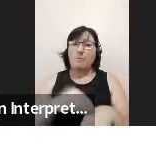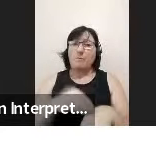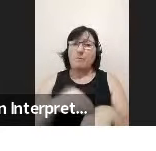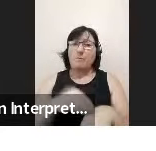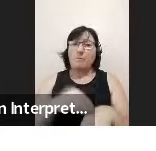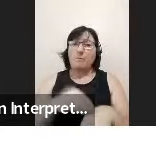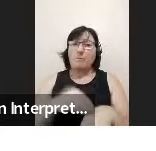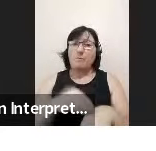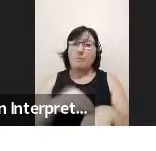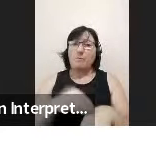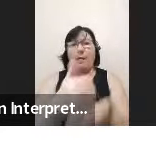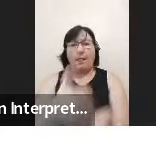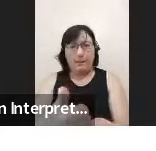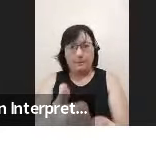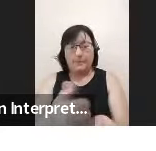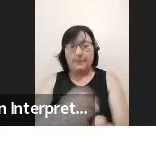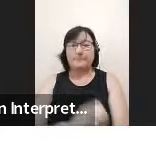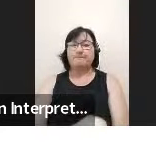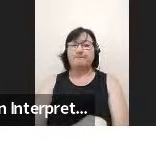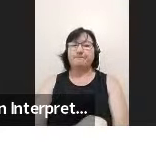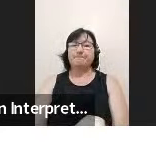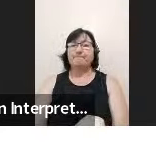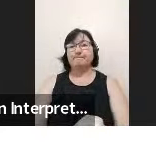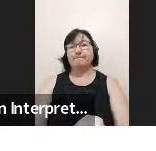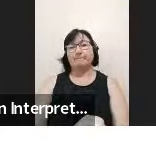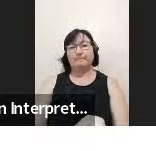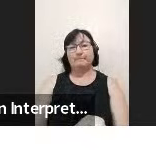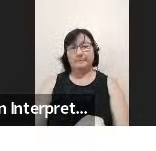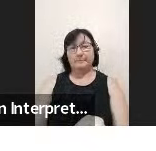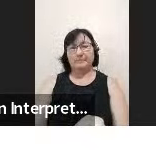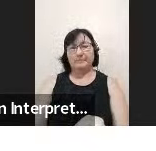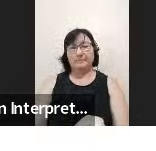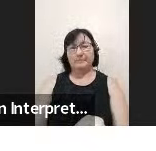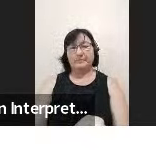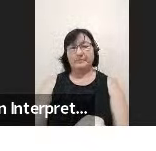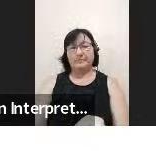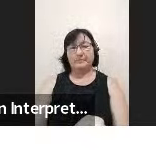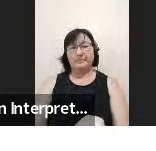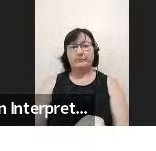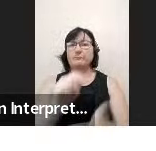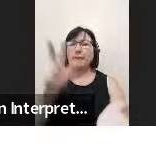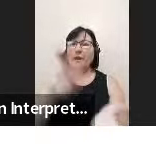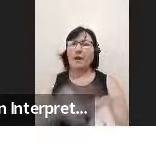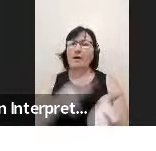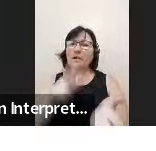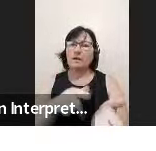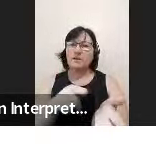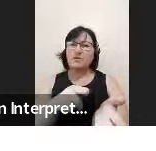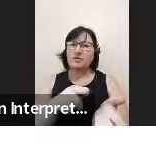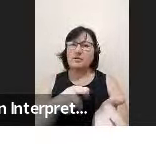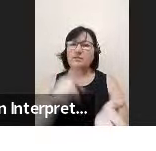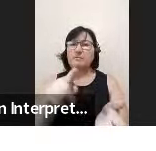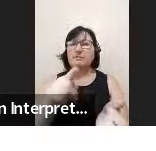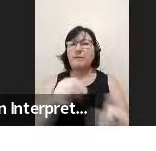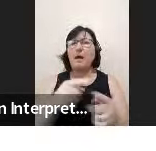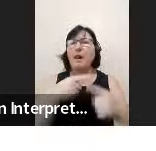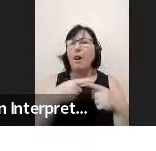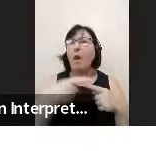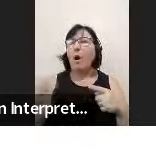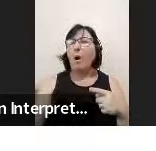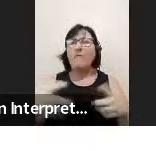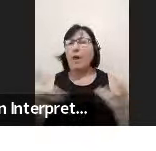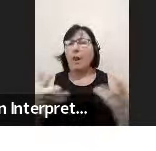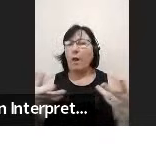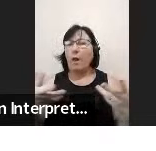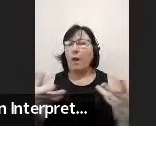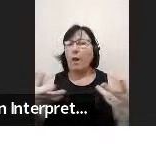So how long is this accreditation status valid? The validity of the accreditation status